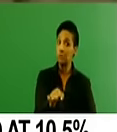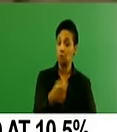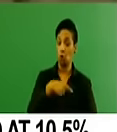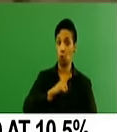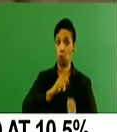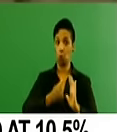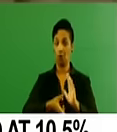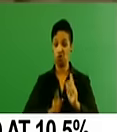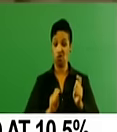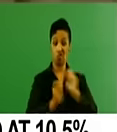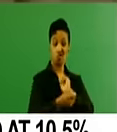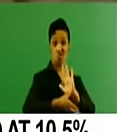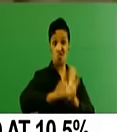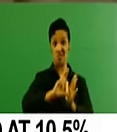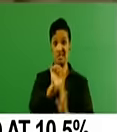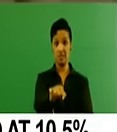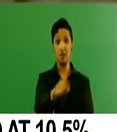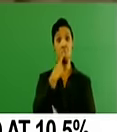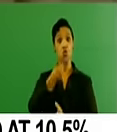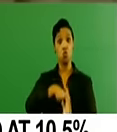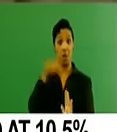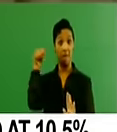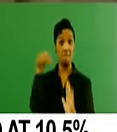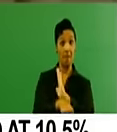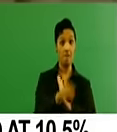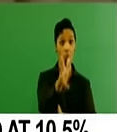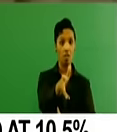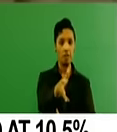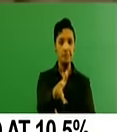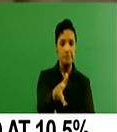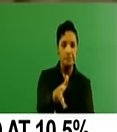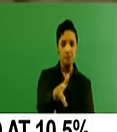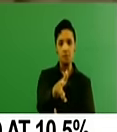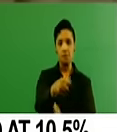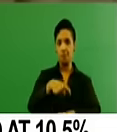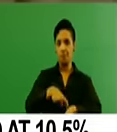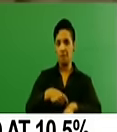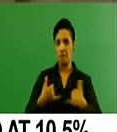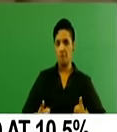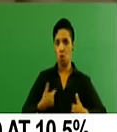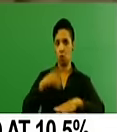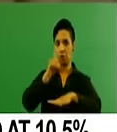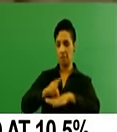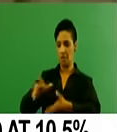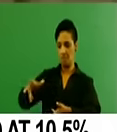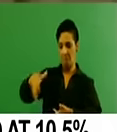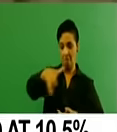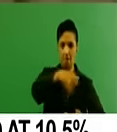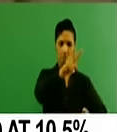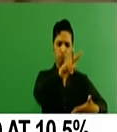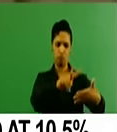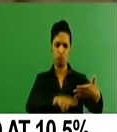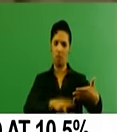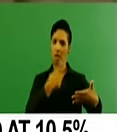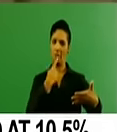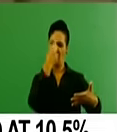revision. Could we slip into a contraction? At this stage, based on the data we have, we do not think so. But it is